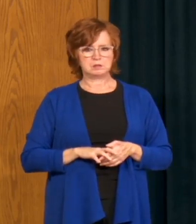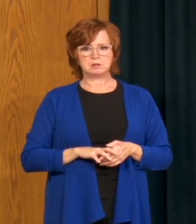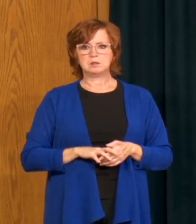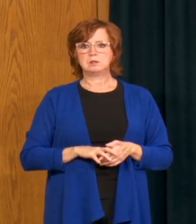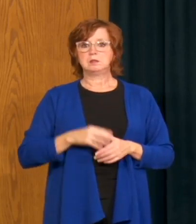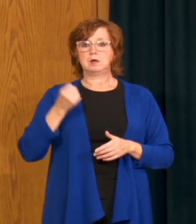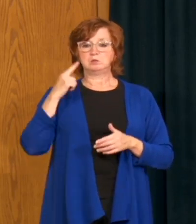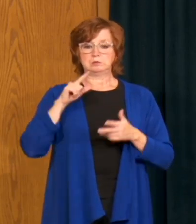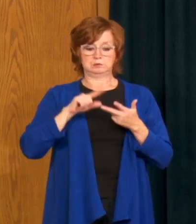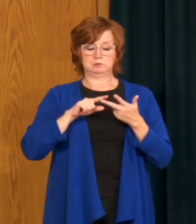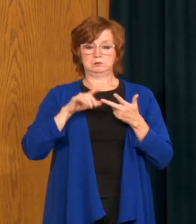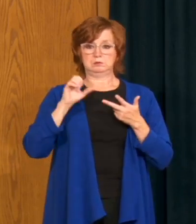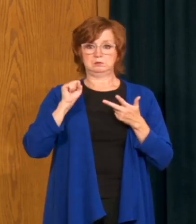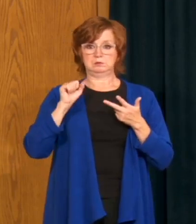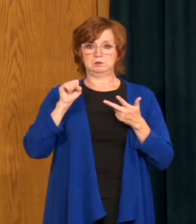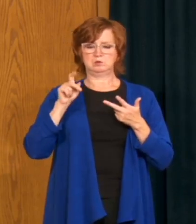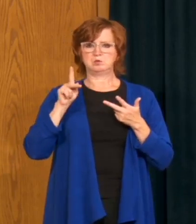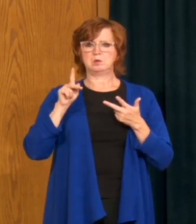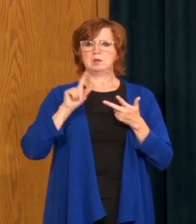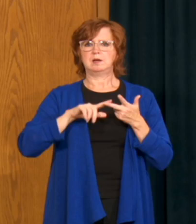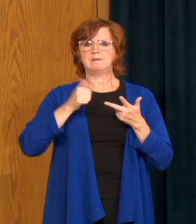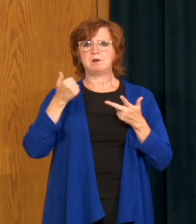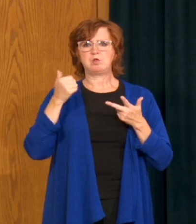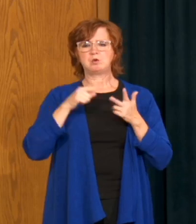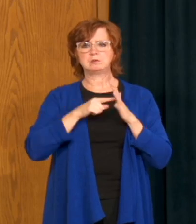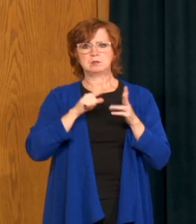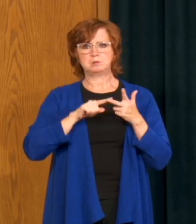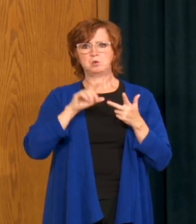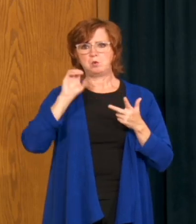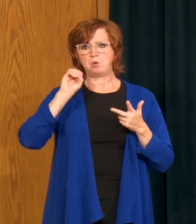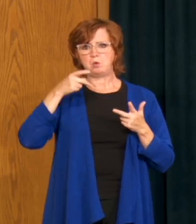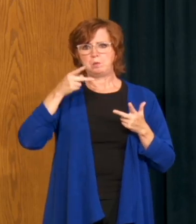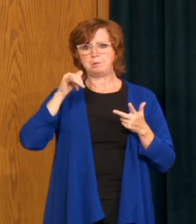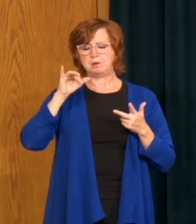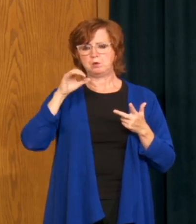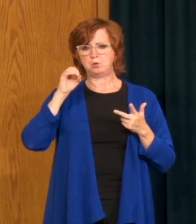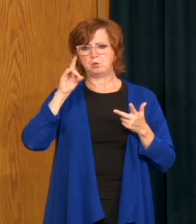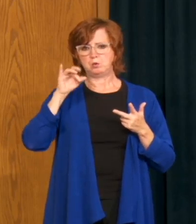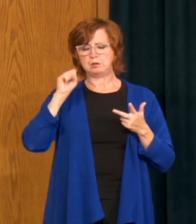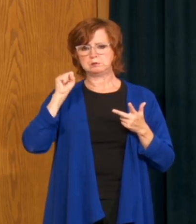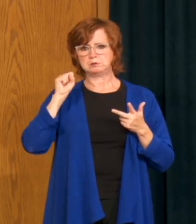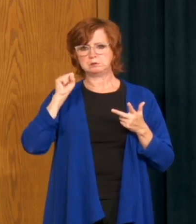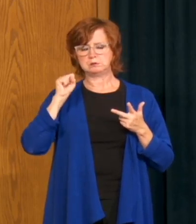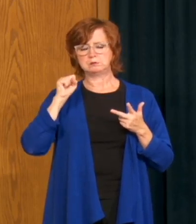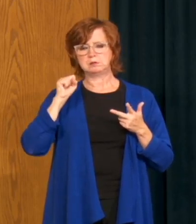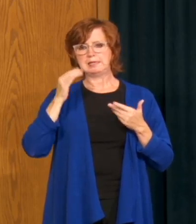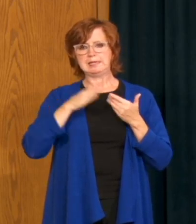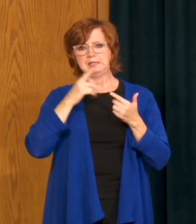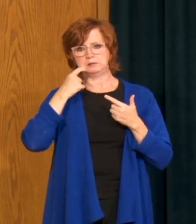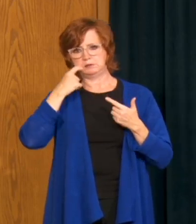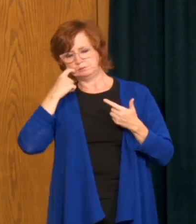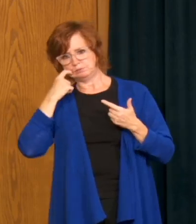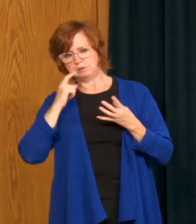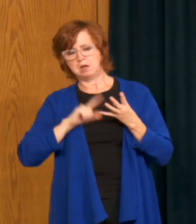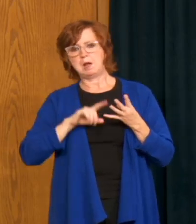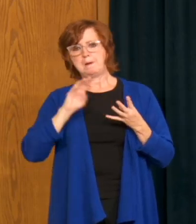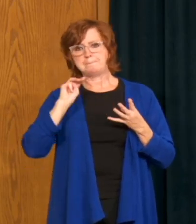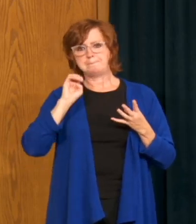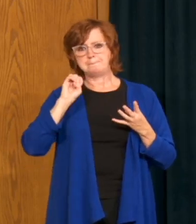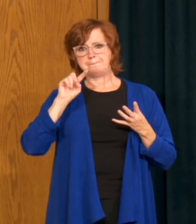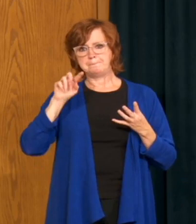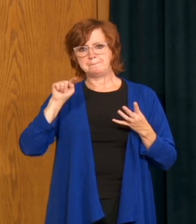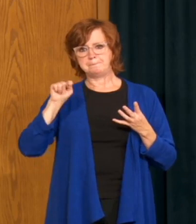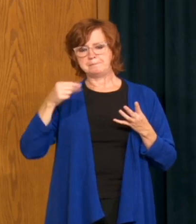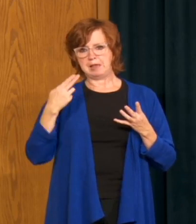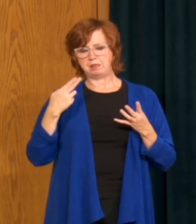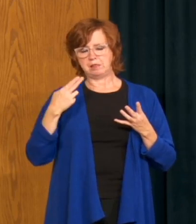pharmaceutical opioids being diverted or being used in a way that creates a dependency, and of course crystal meth as